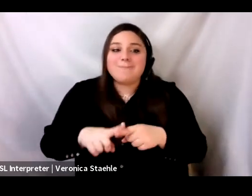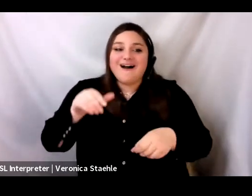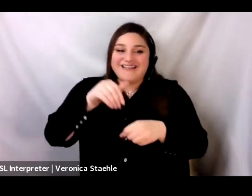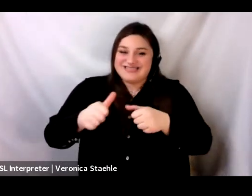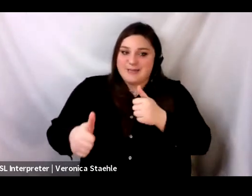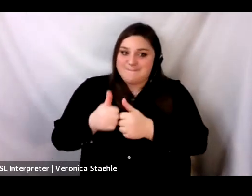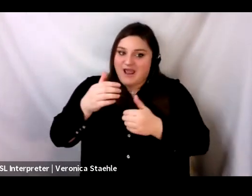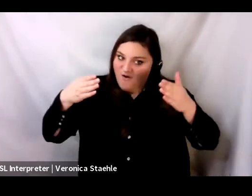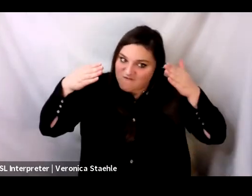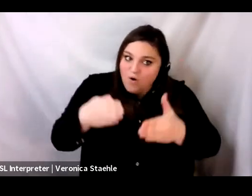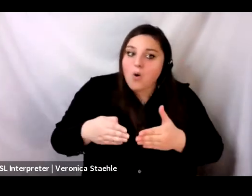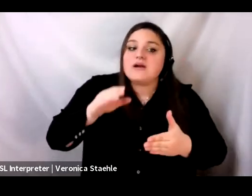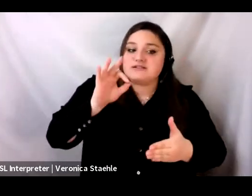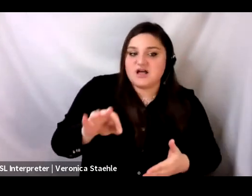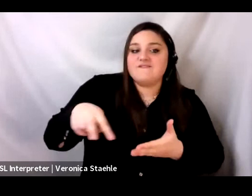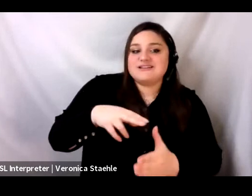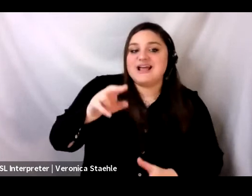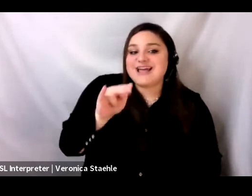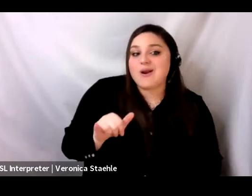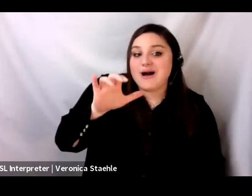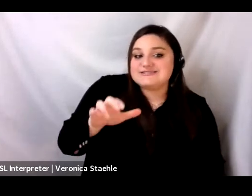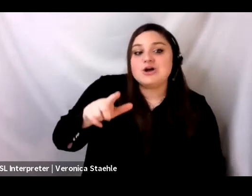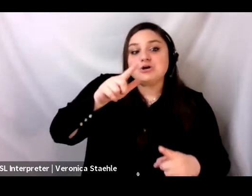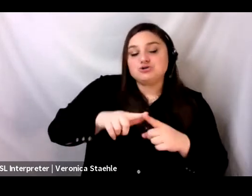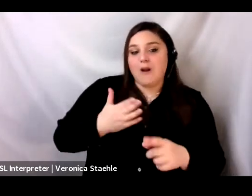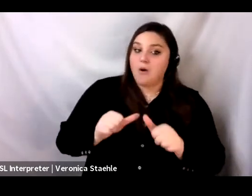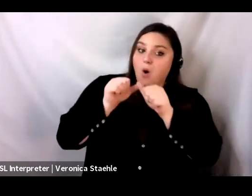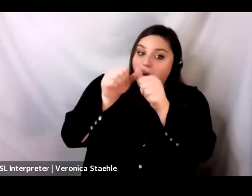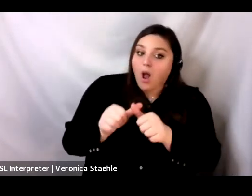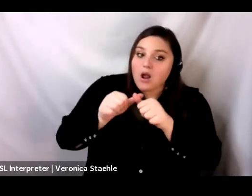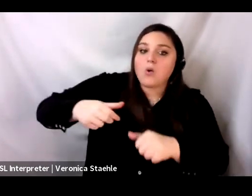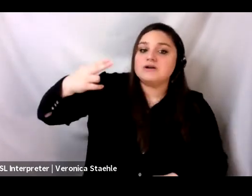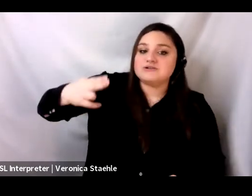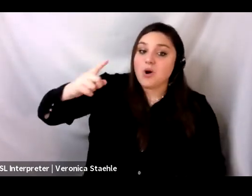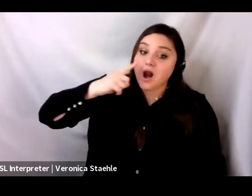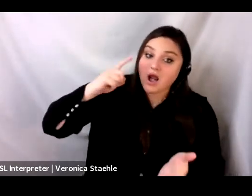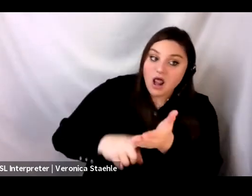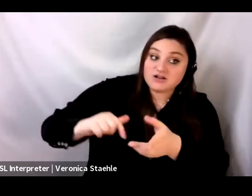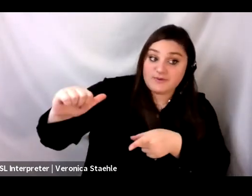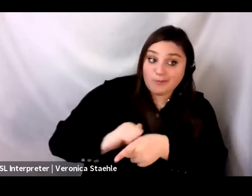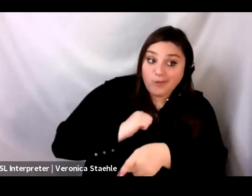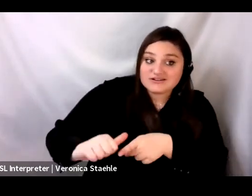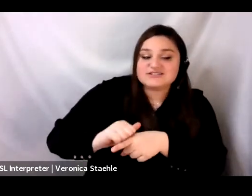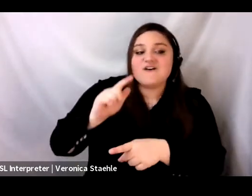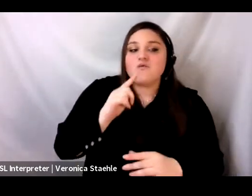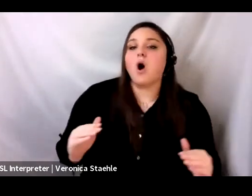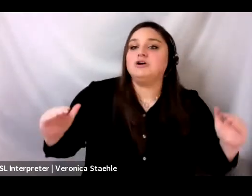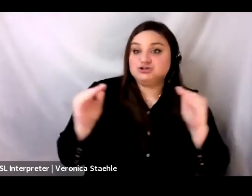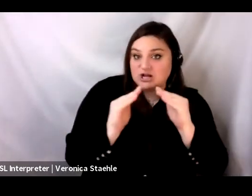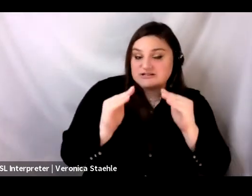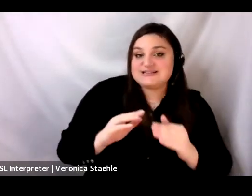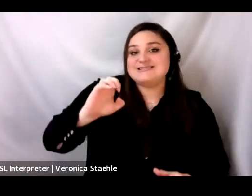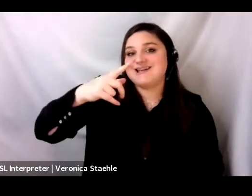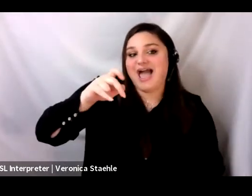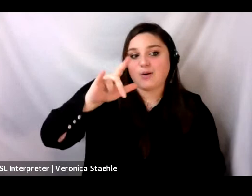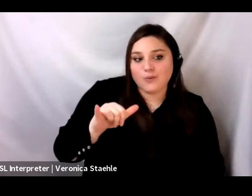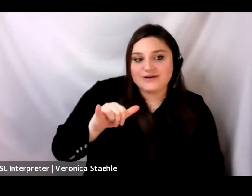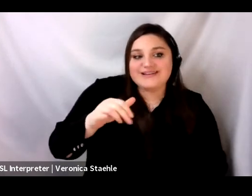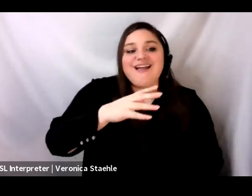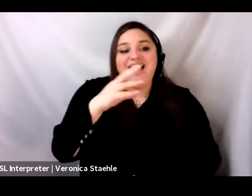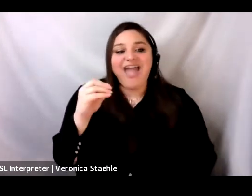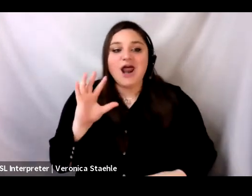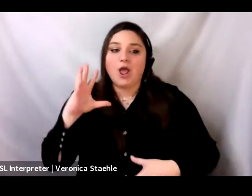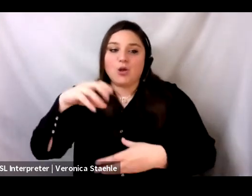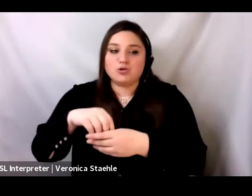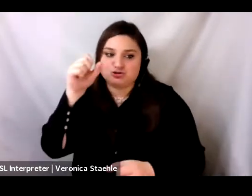practice and justice, equity, and inclusion strategy. We have witnessed as a nation and city